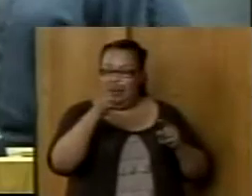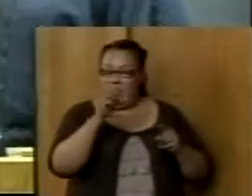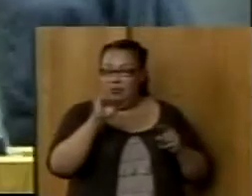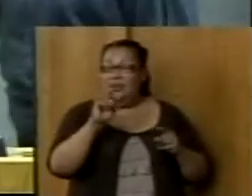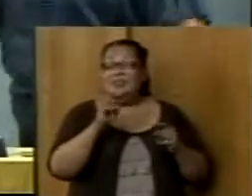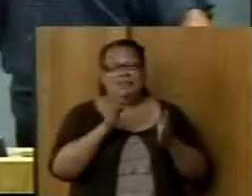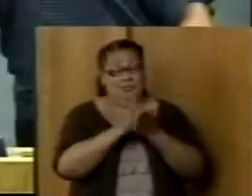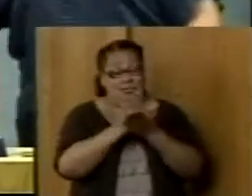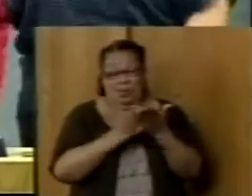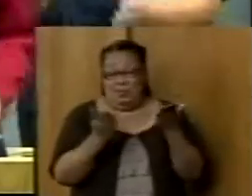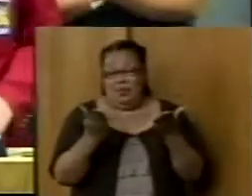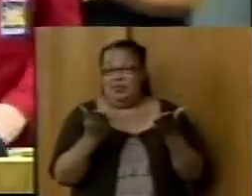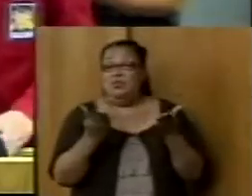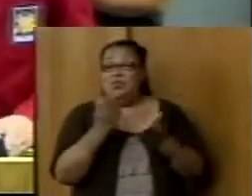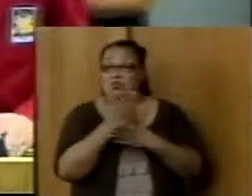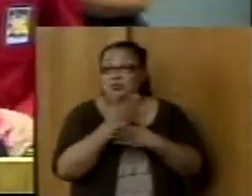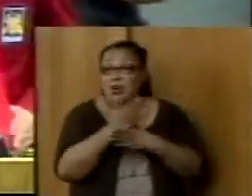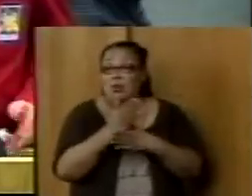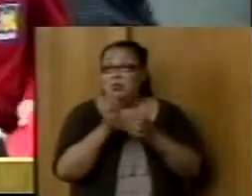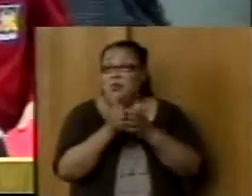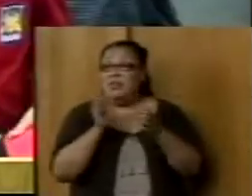us.